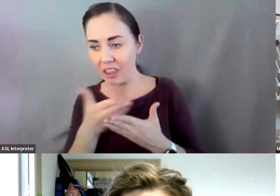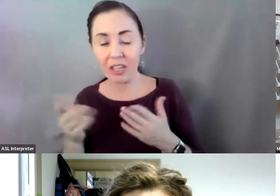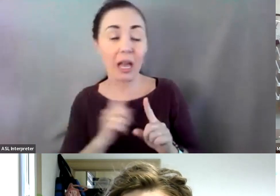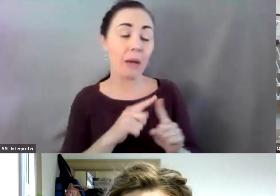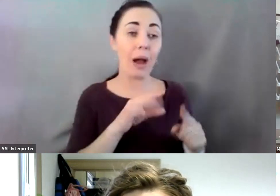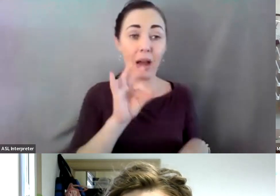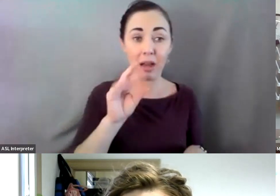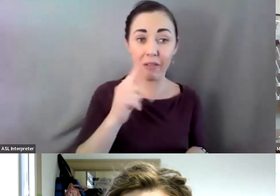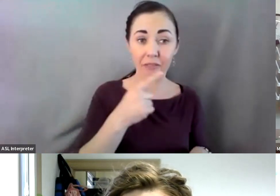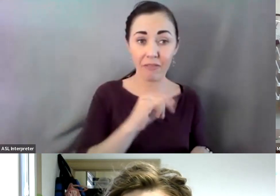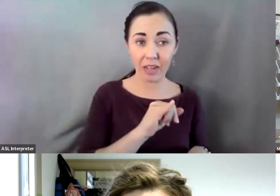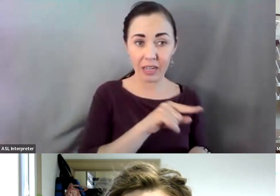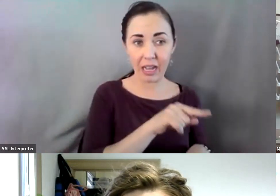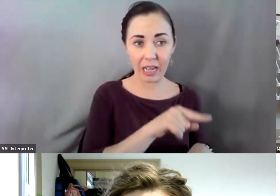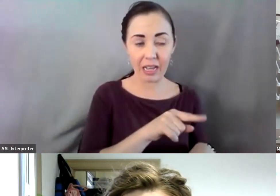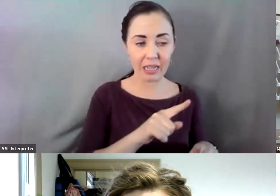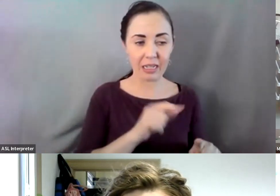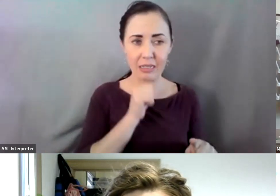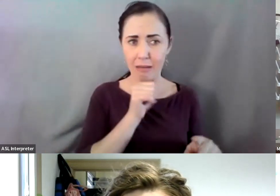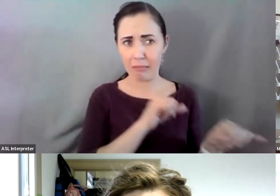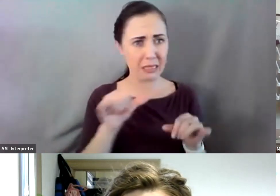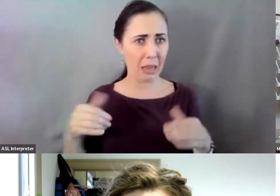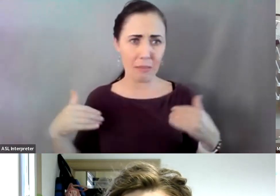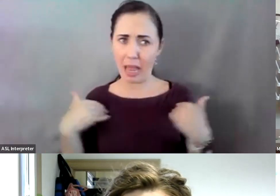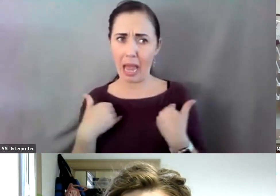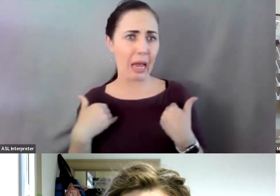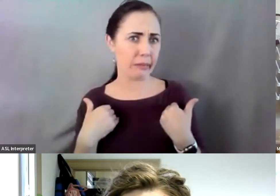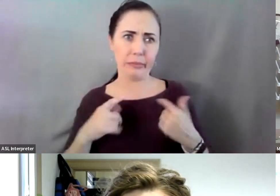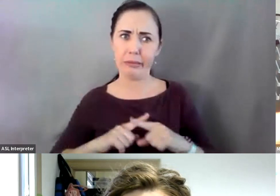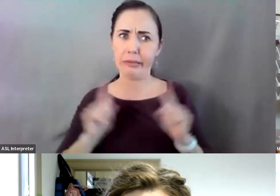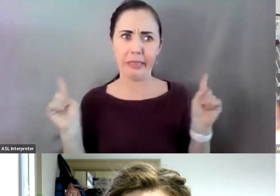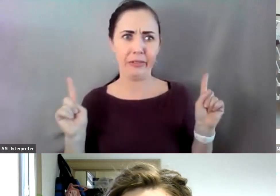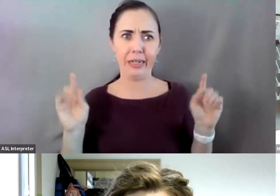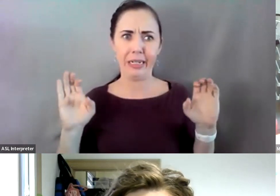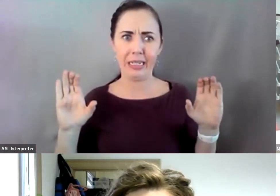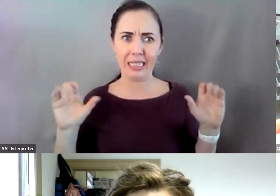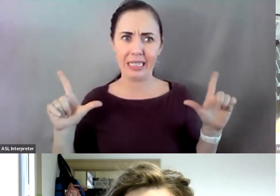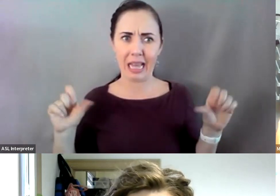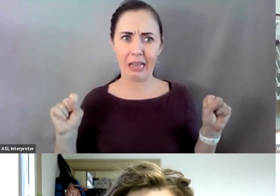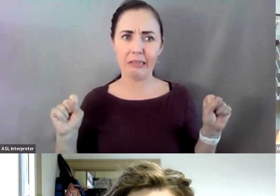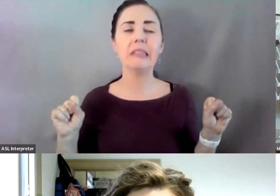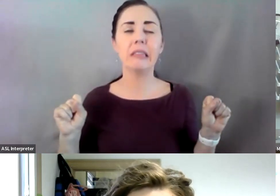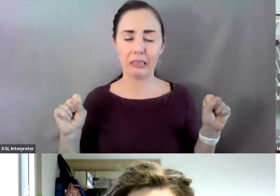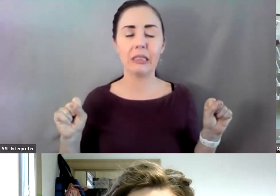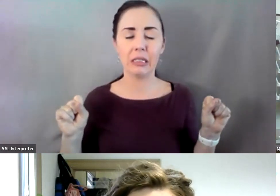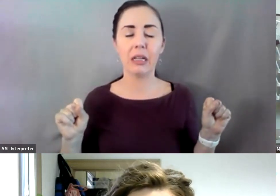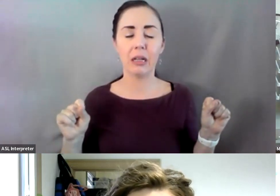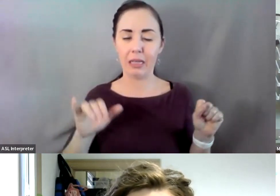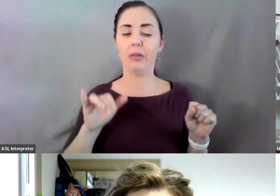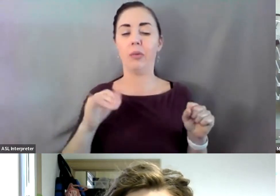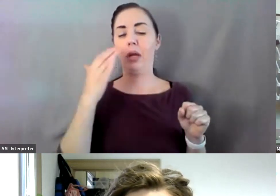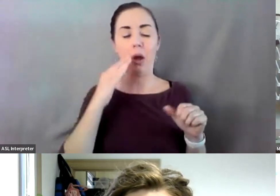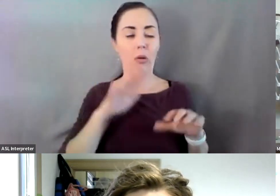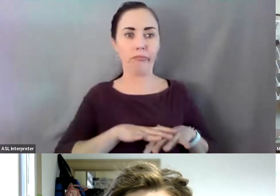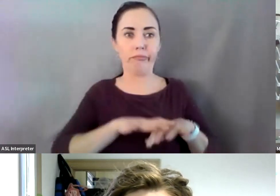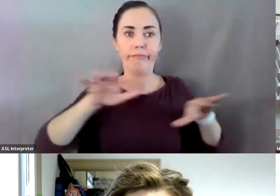But the cells of fungi are very different from the cells of animals. And so that's sort of where we make that first, how we know fungi are